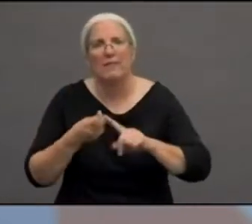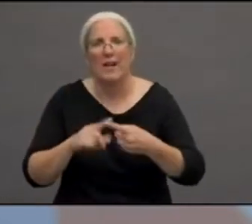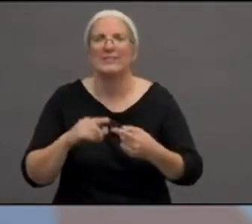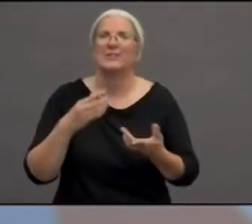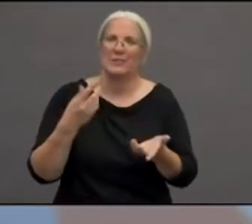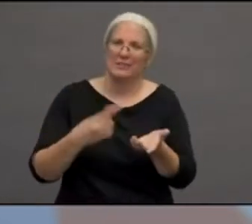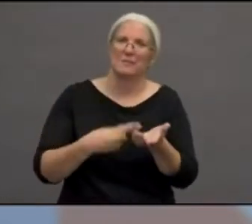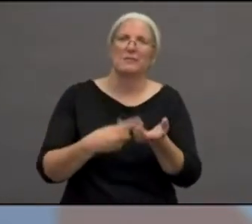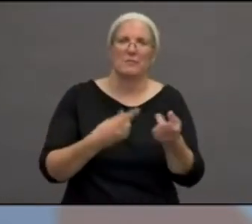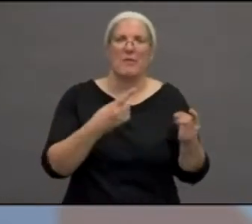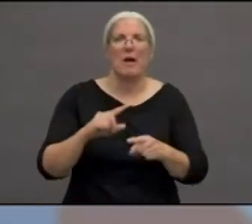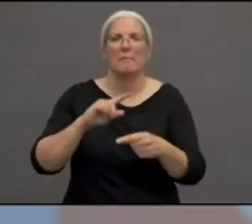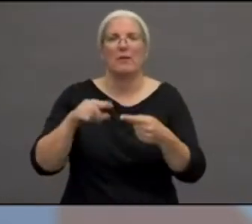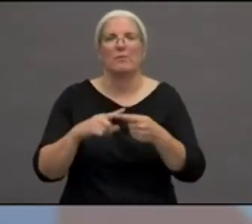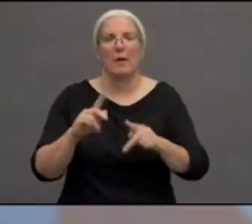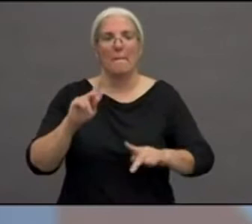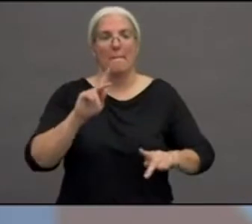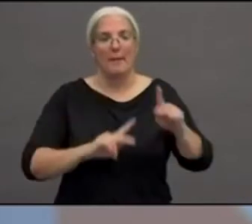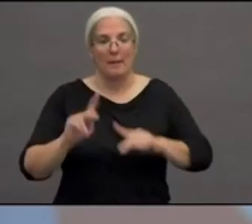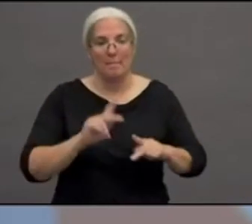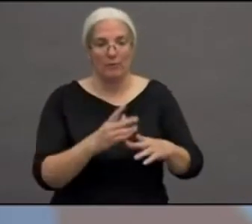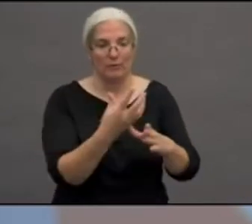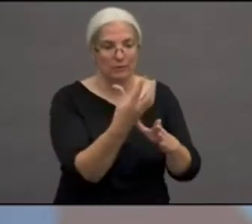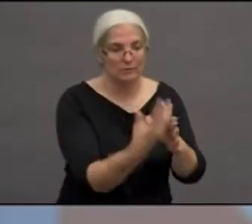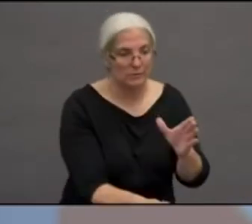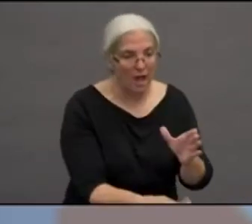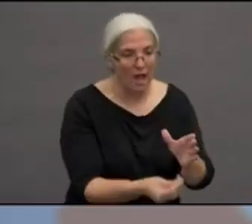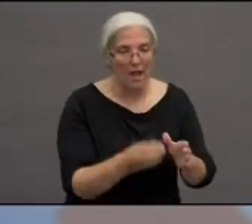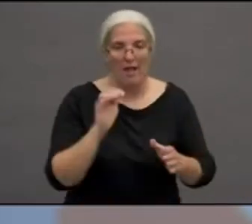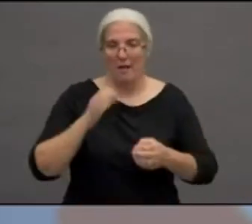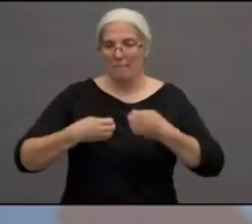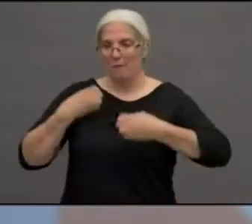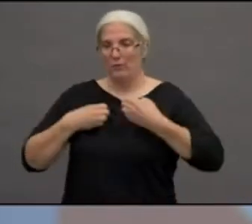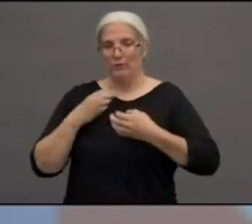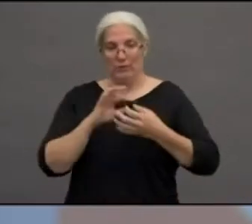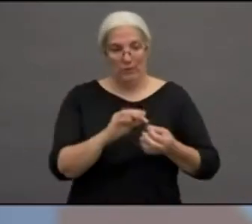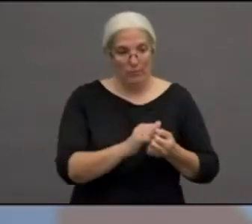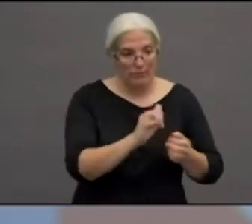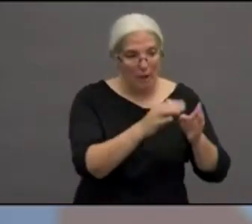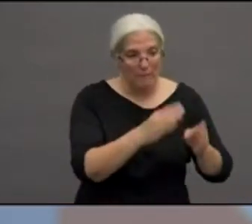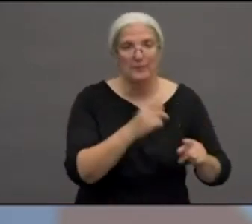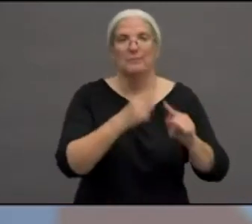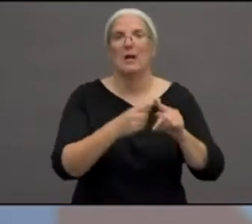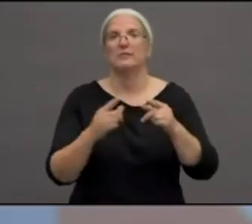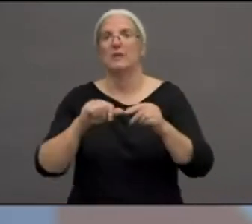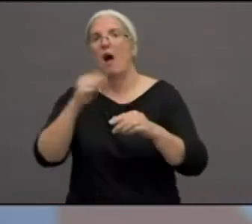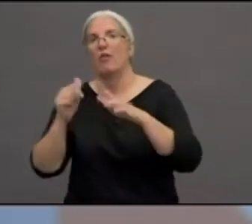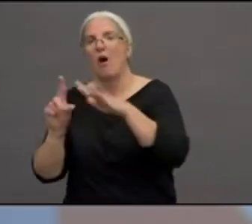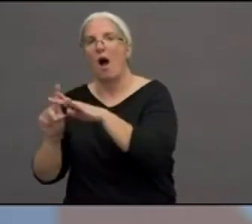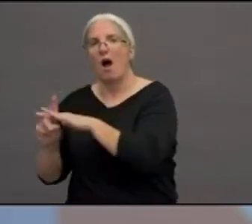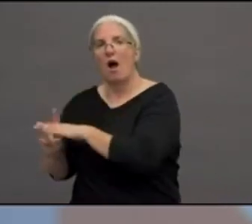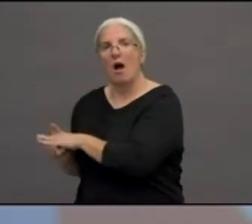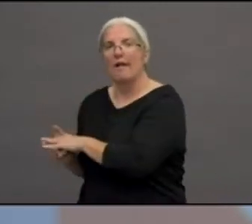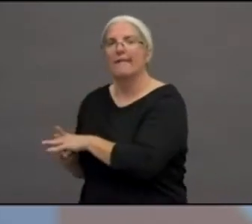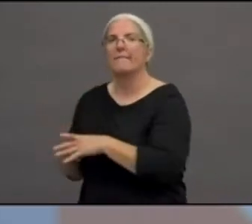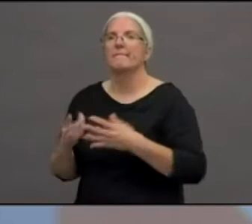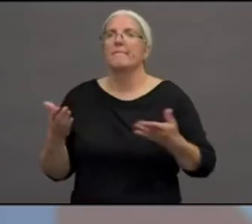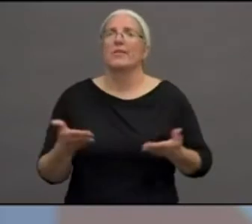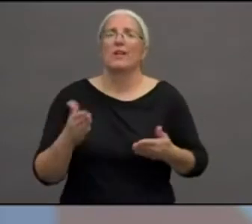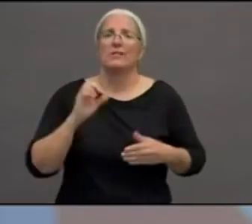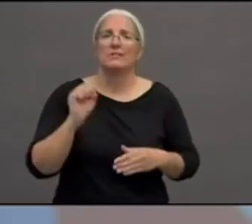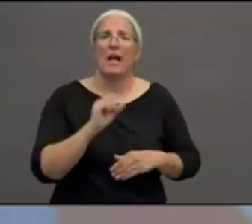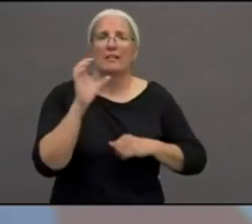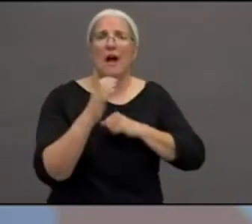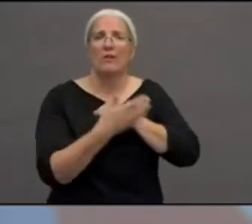well. A really important resource in Santa Clara County is the Center for Living with Dying. They have support